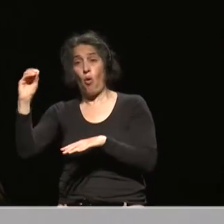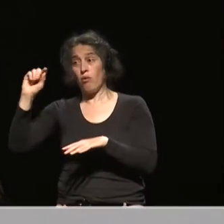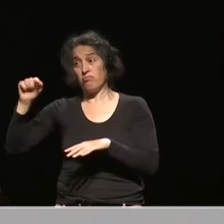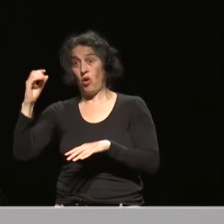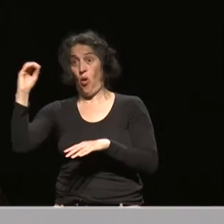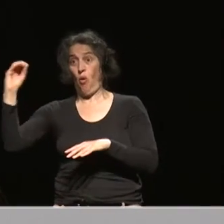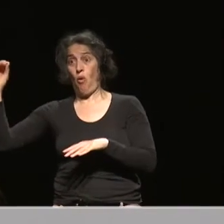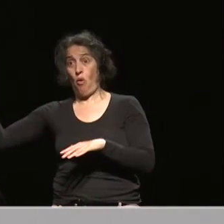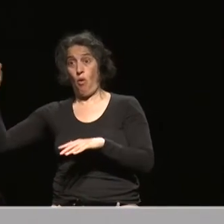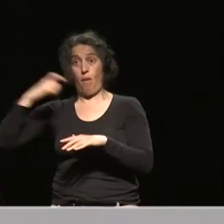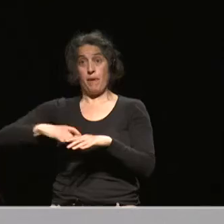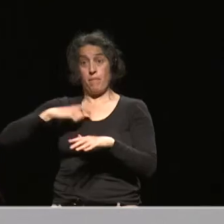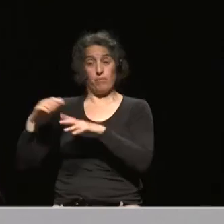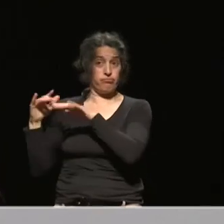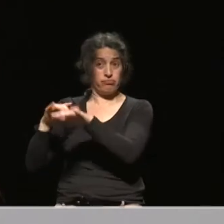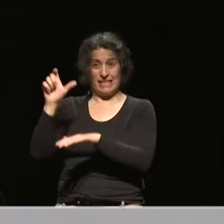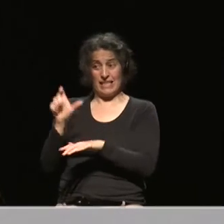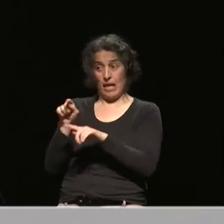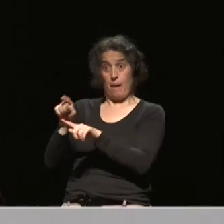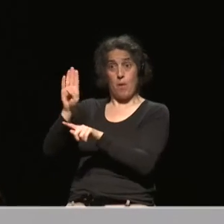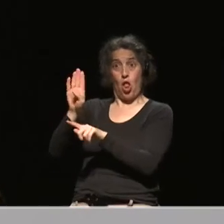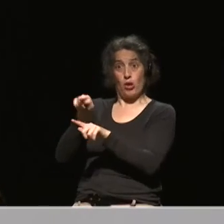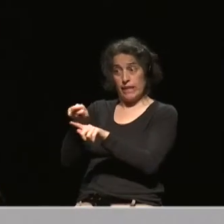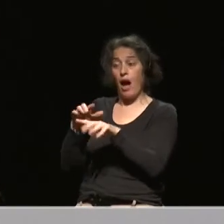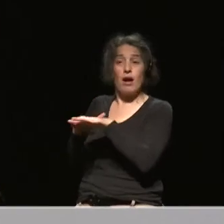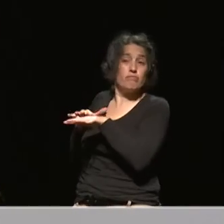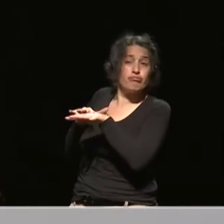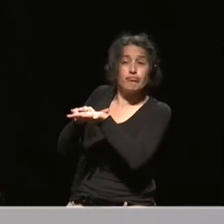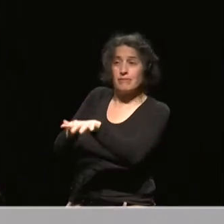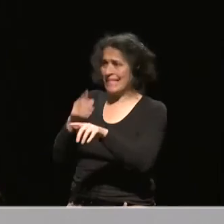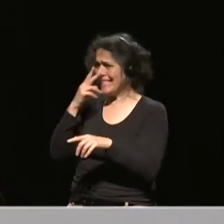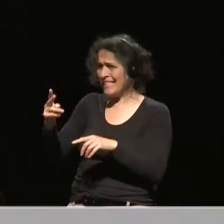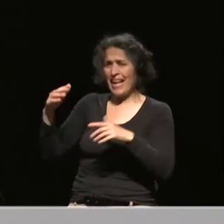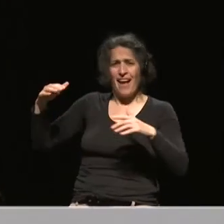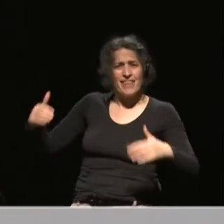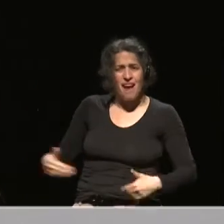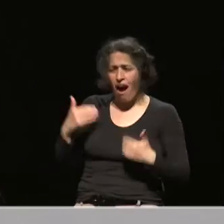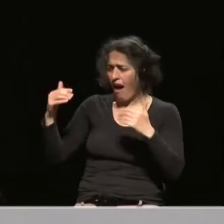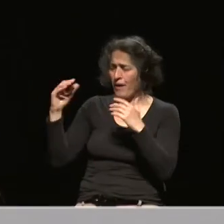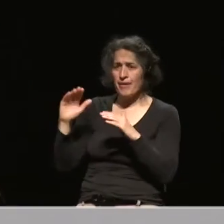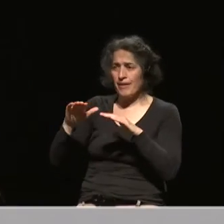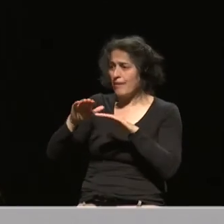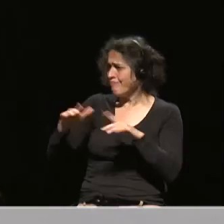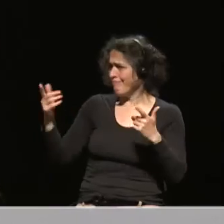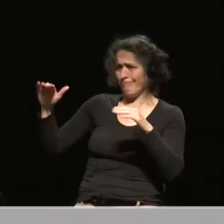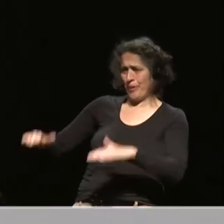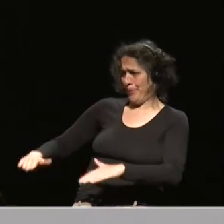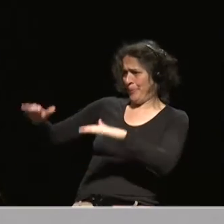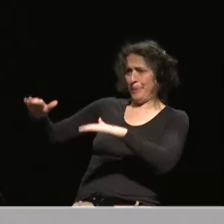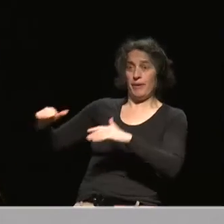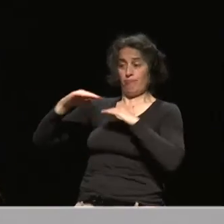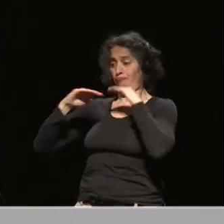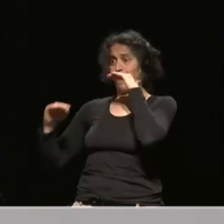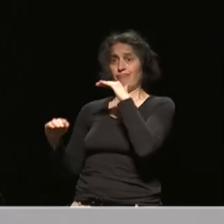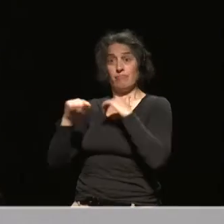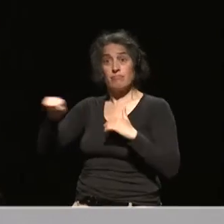moves me? Seeing people of 16 years old, younger than me, in the streets explaining what is the role of the mafia